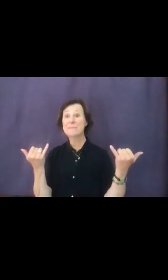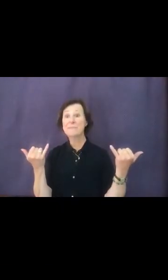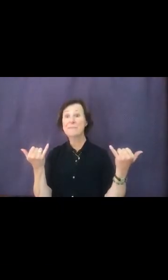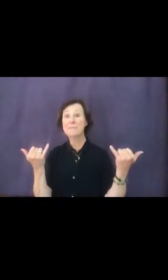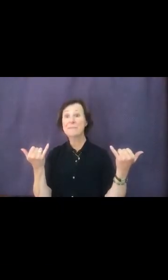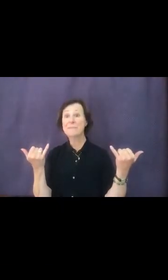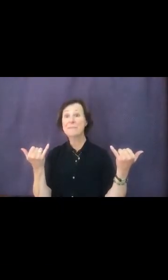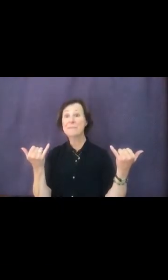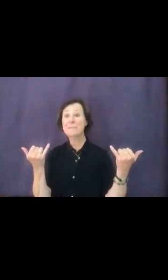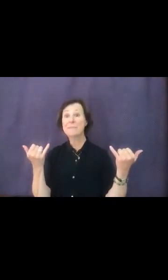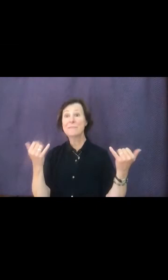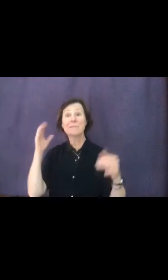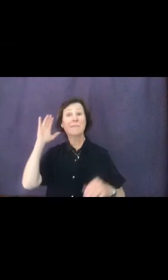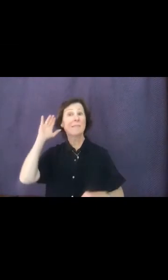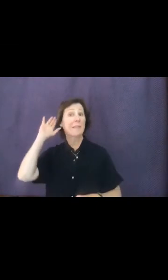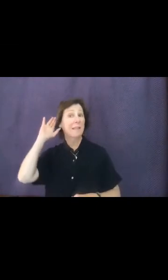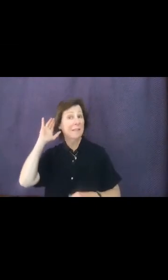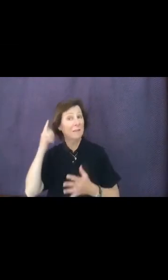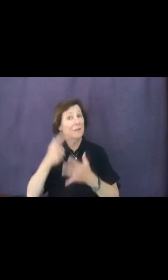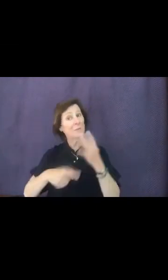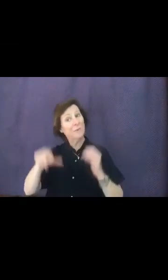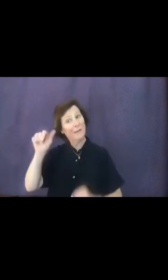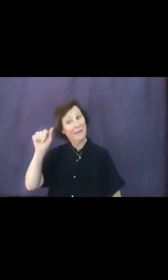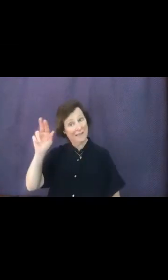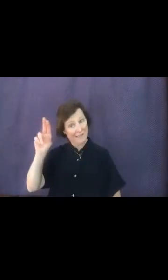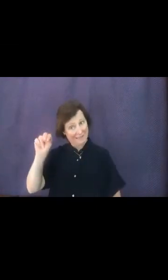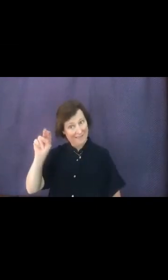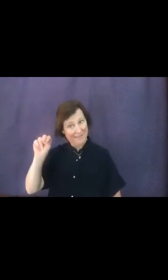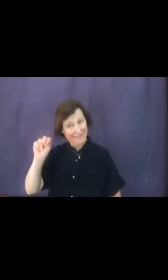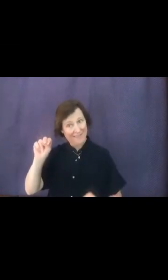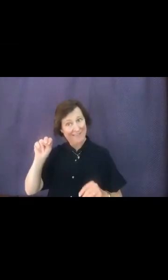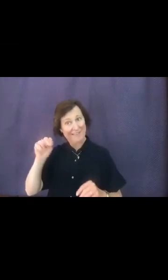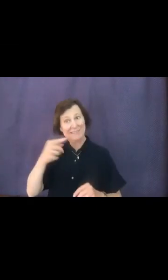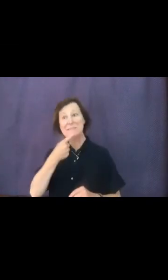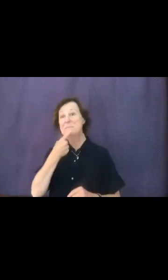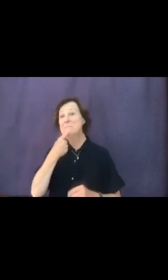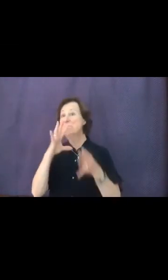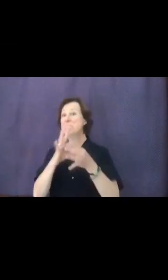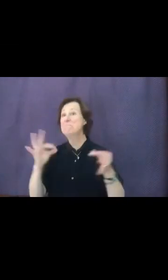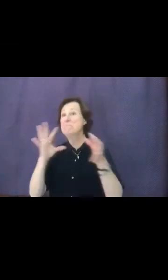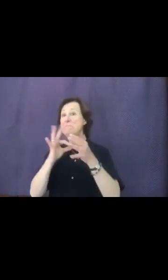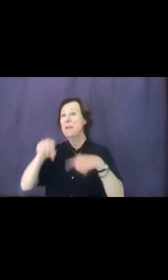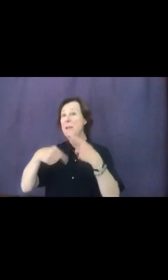let us listen to what Anne has to say about art.